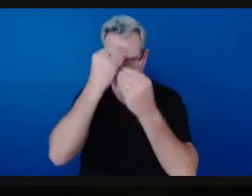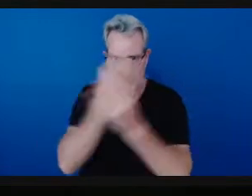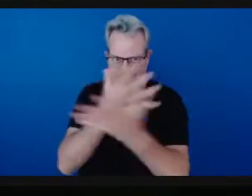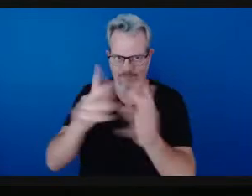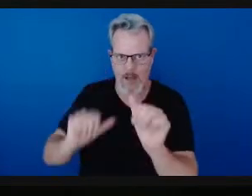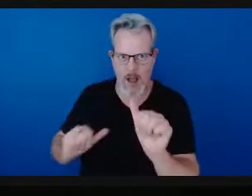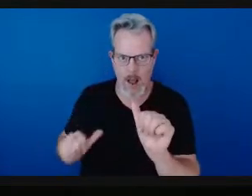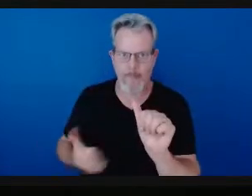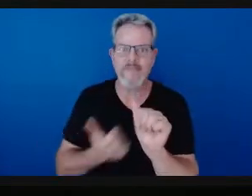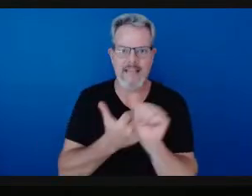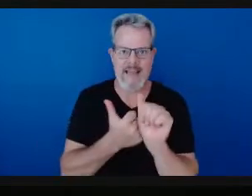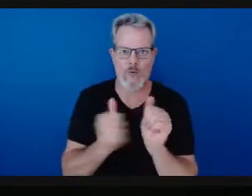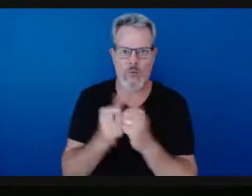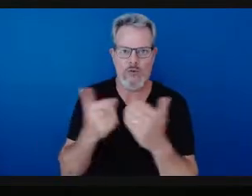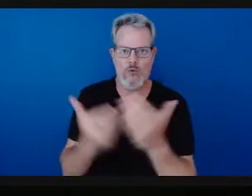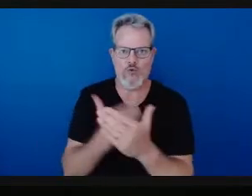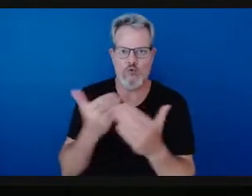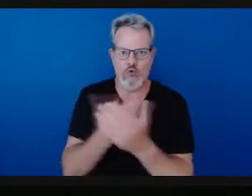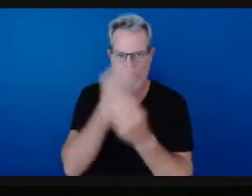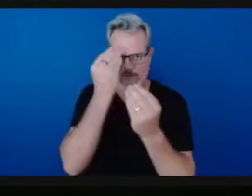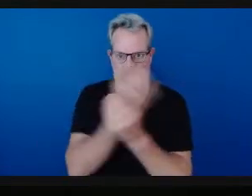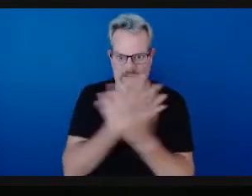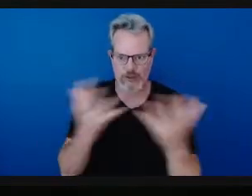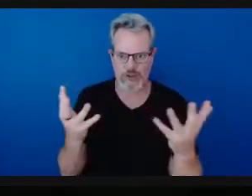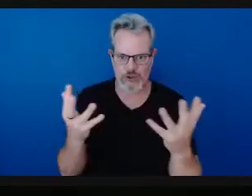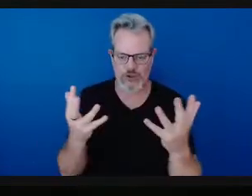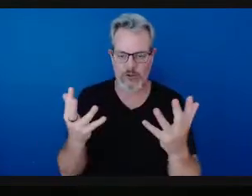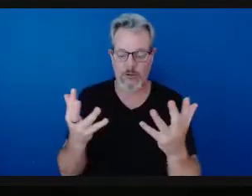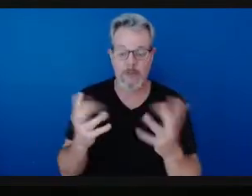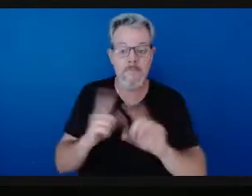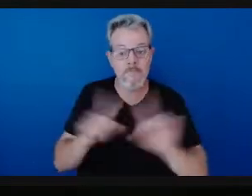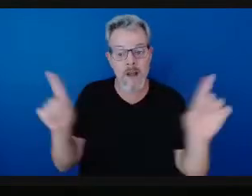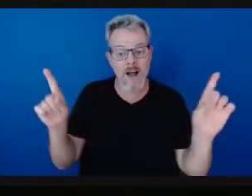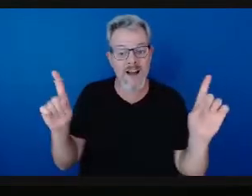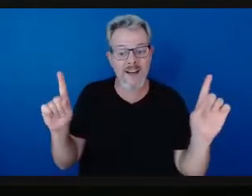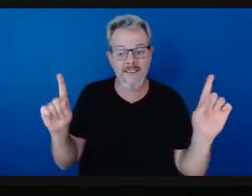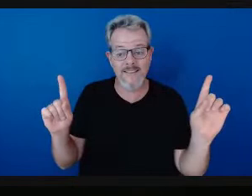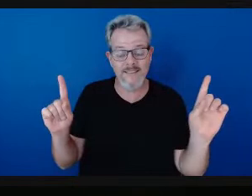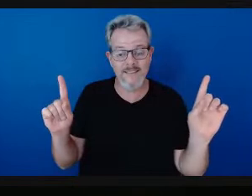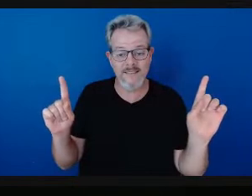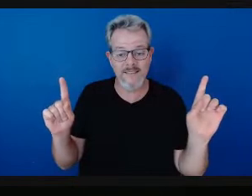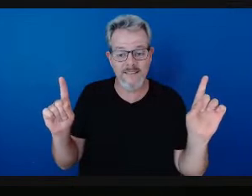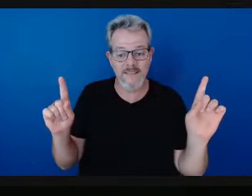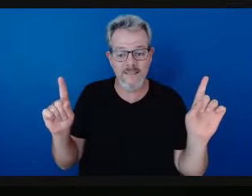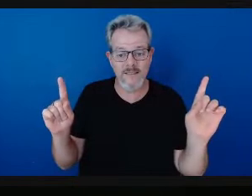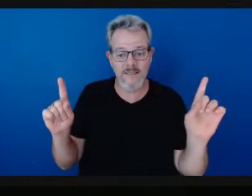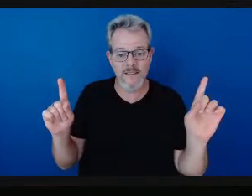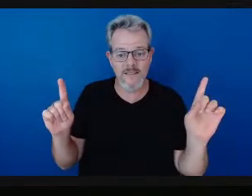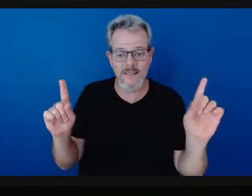renews. However, none of this seems very,